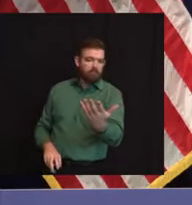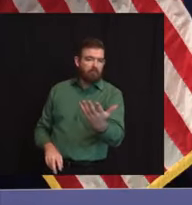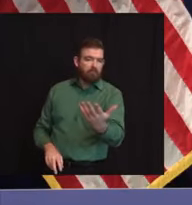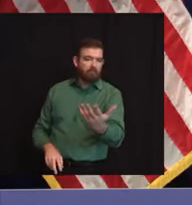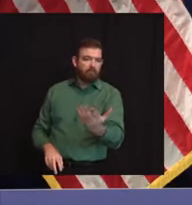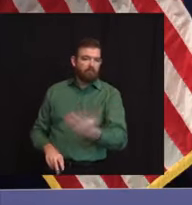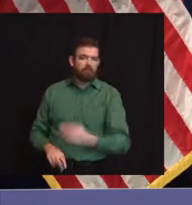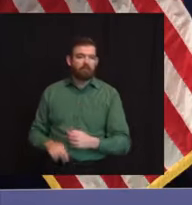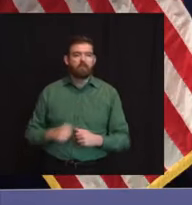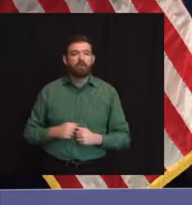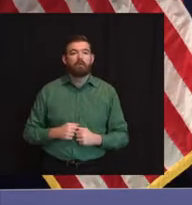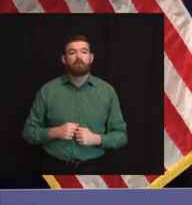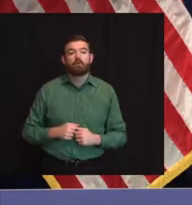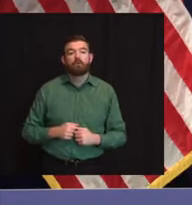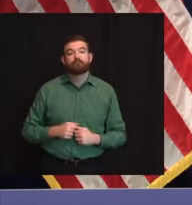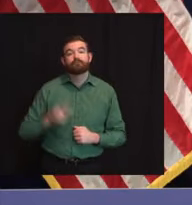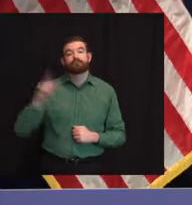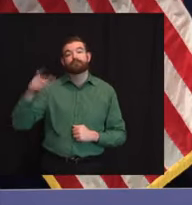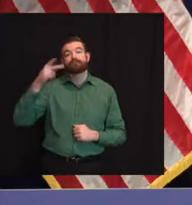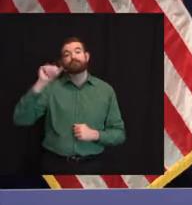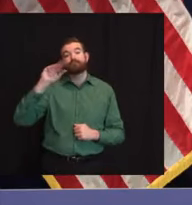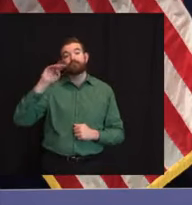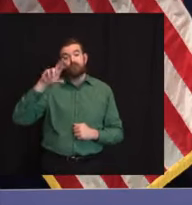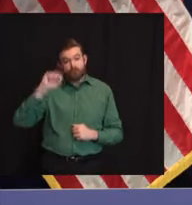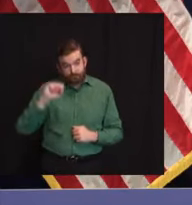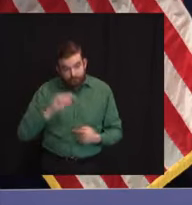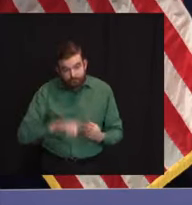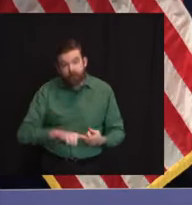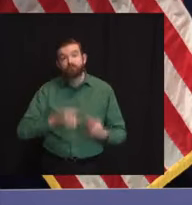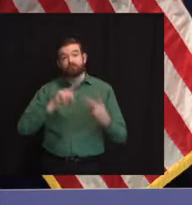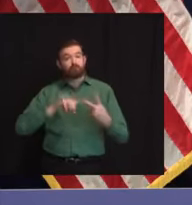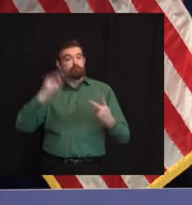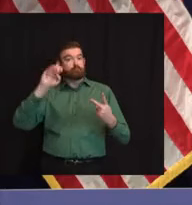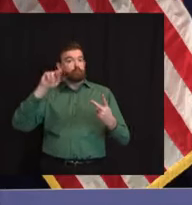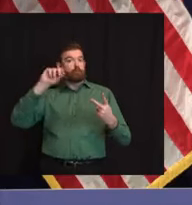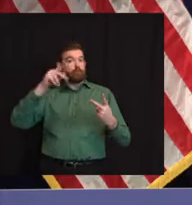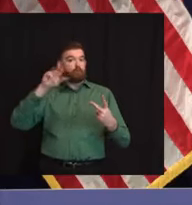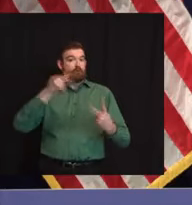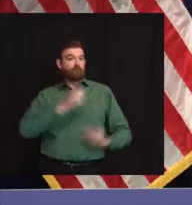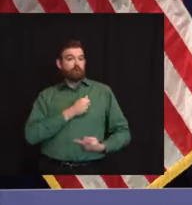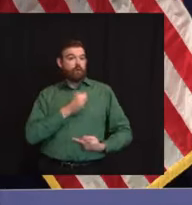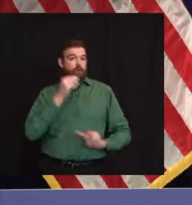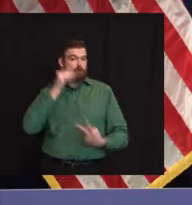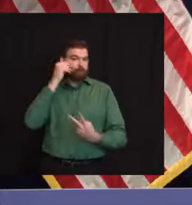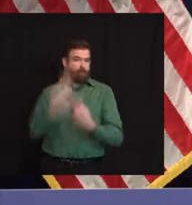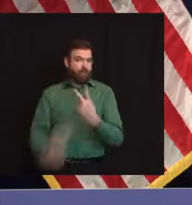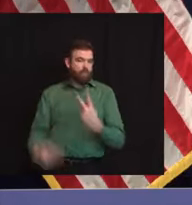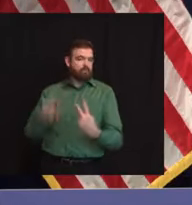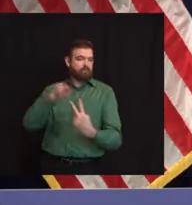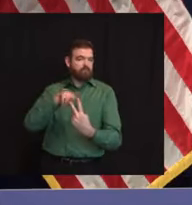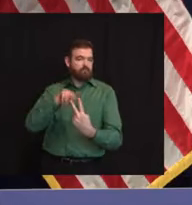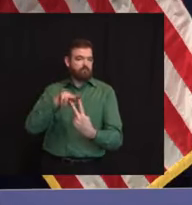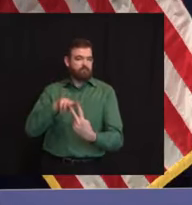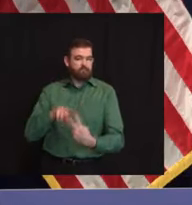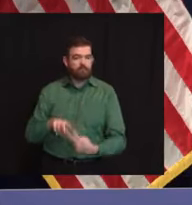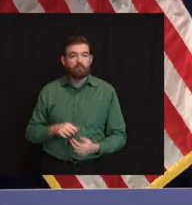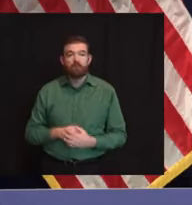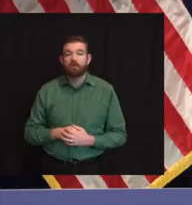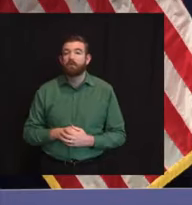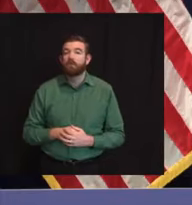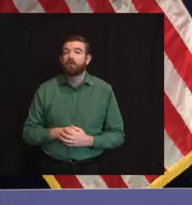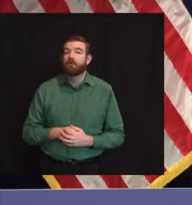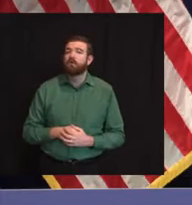Park as well, but as well to make an assessment. You want to say something, Matt, to that, or? I got a text that my last answer wasn't clear.